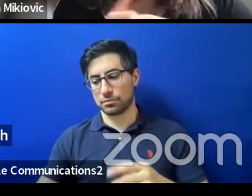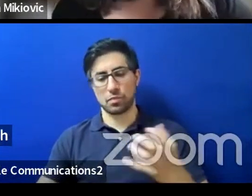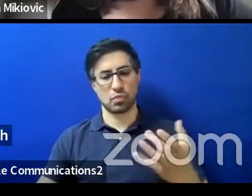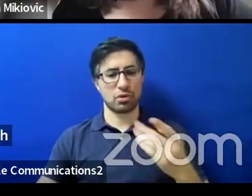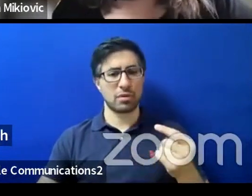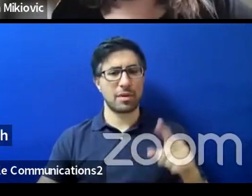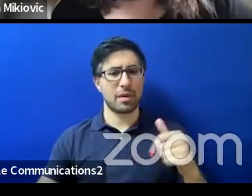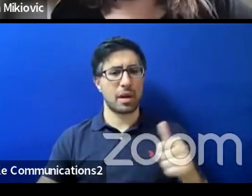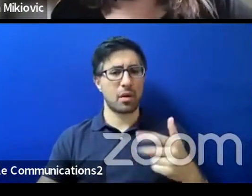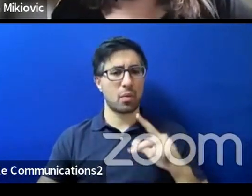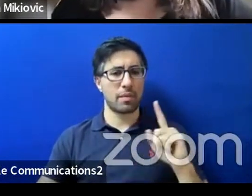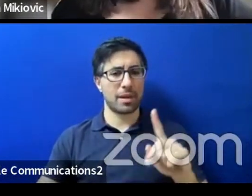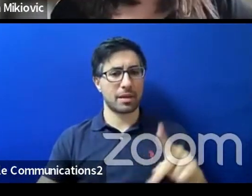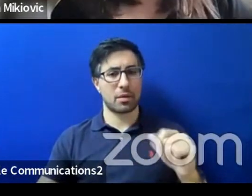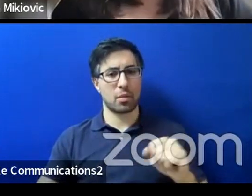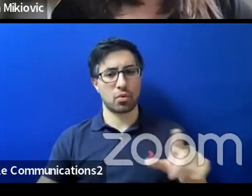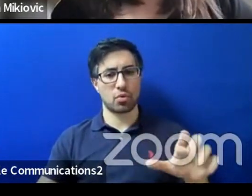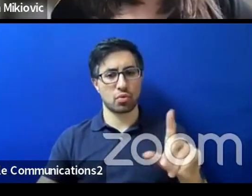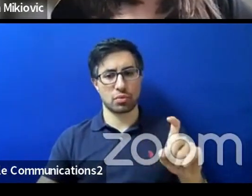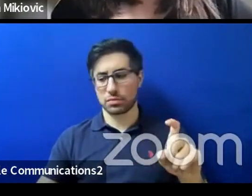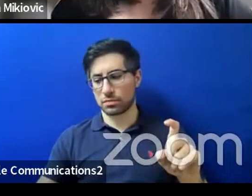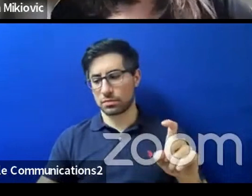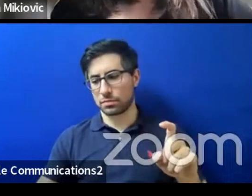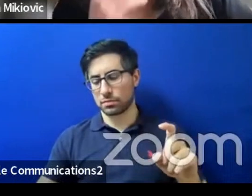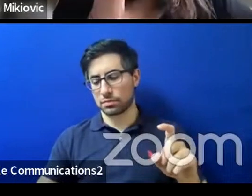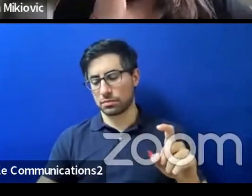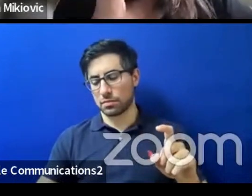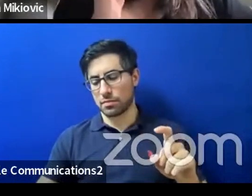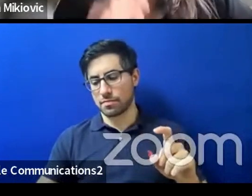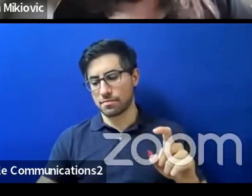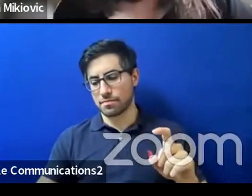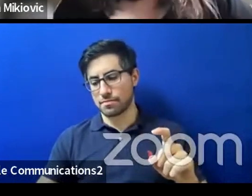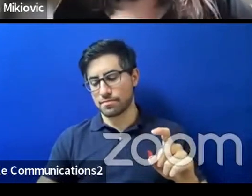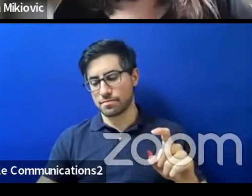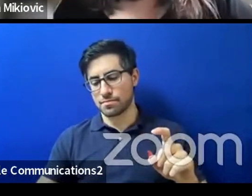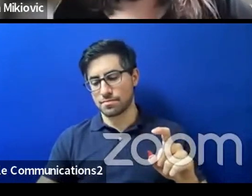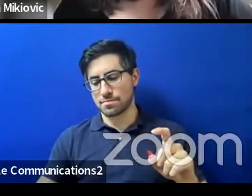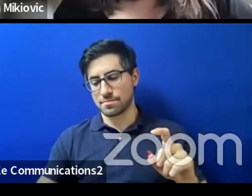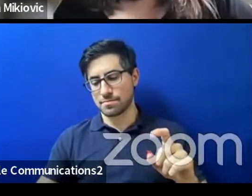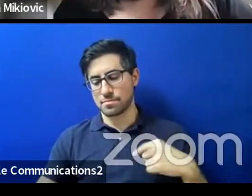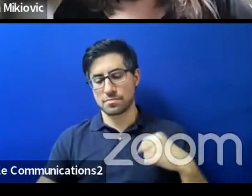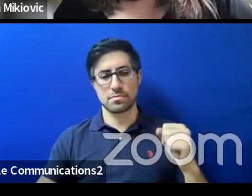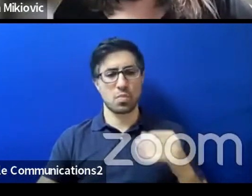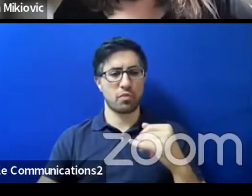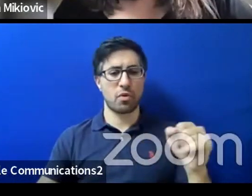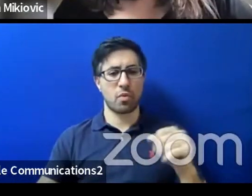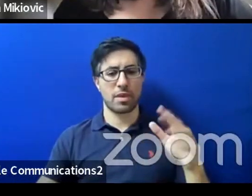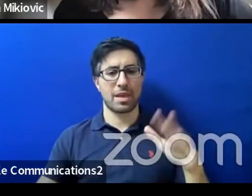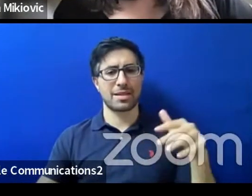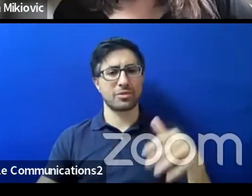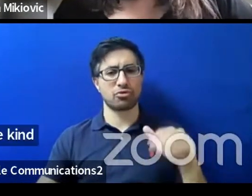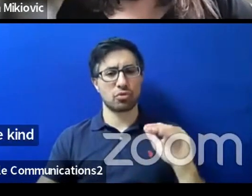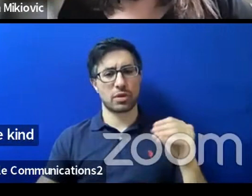and the kind of work you do? Yeah, so I work frontline with the Indigenous community here in